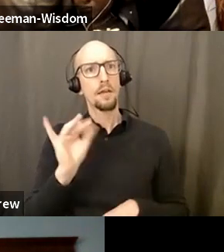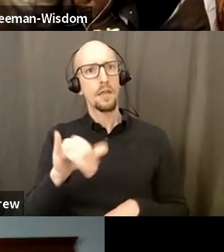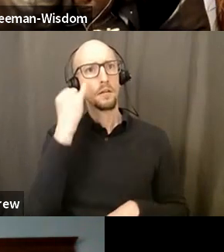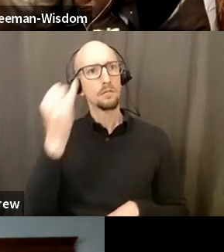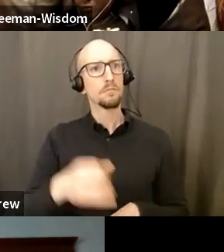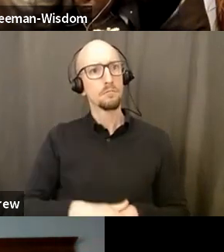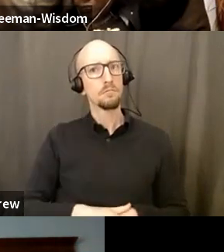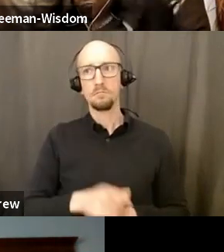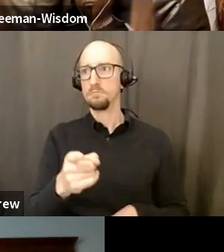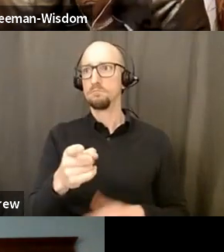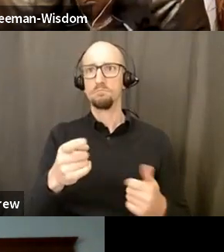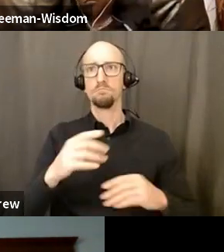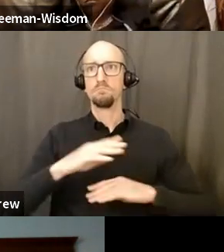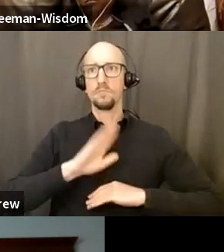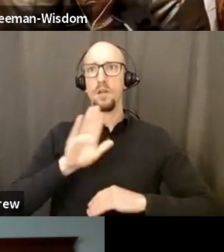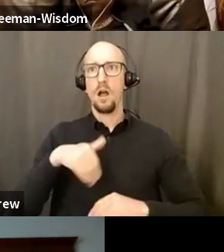It's already there.